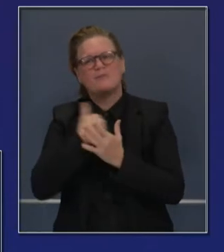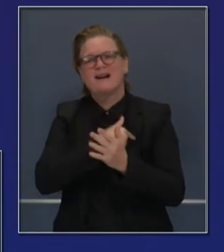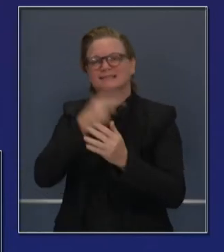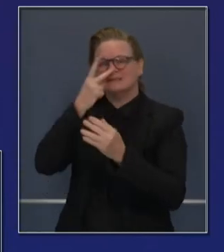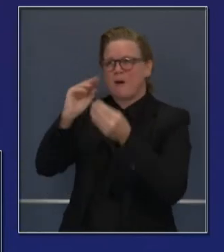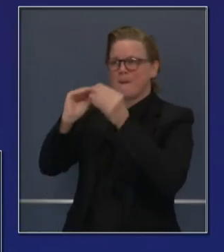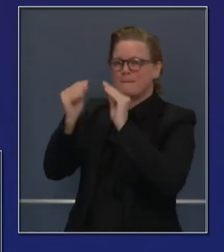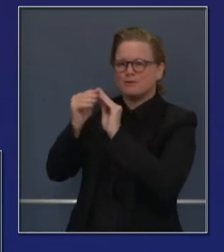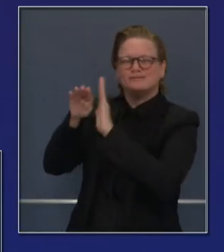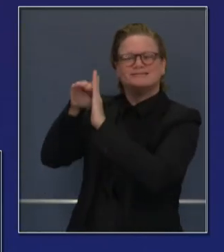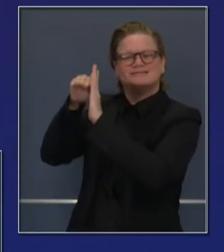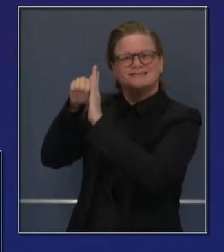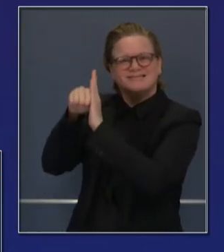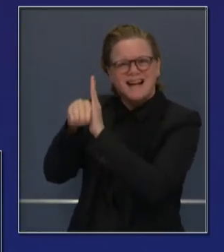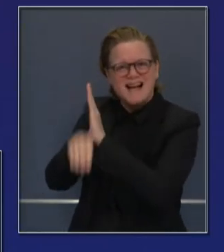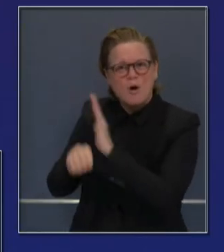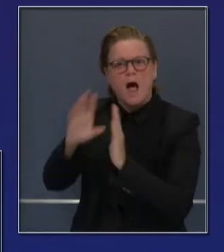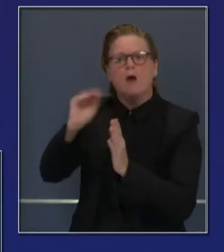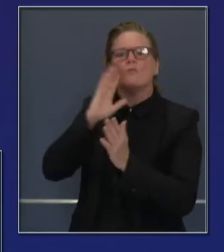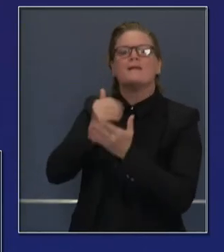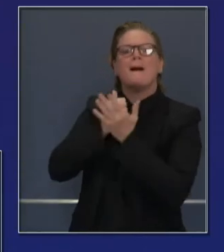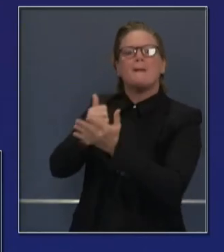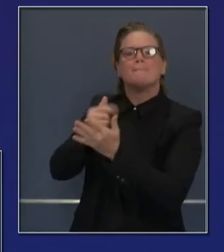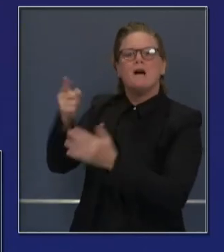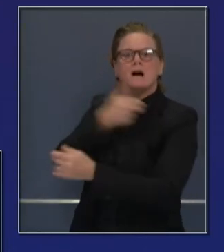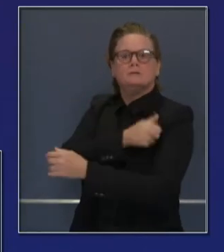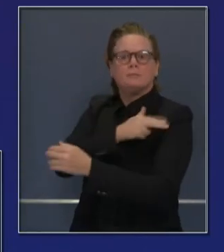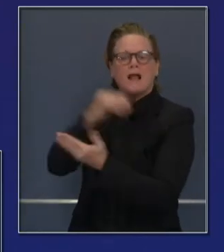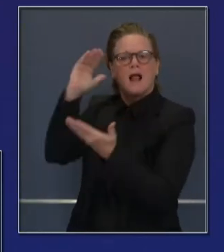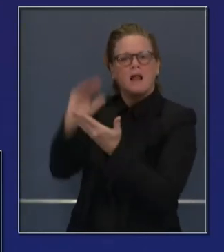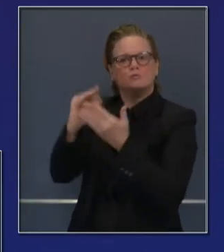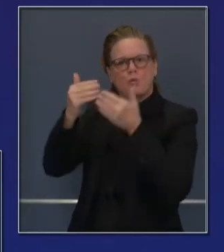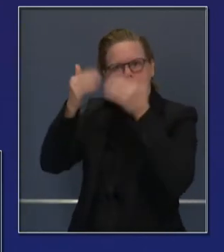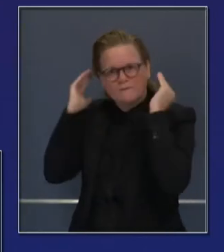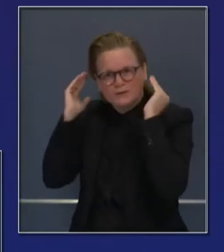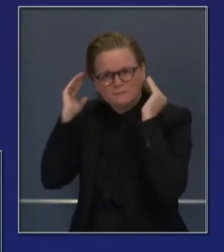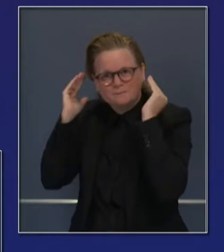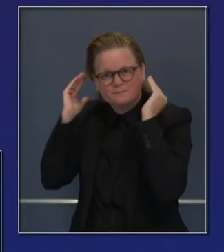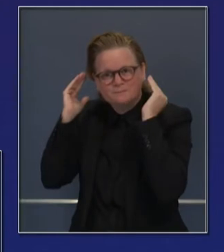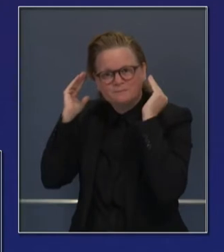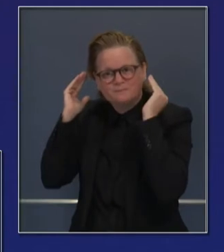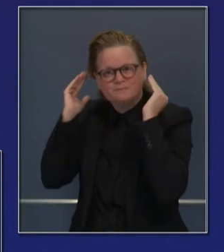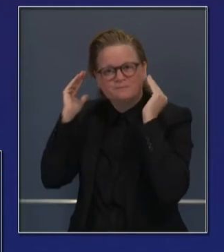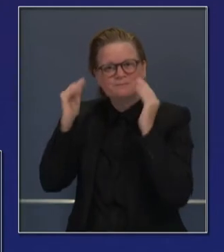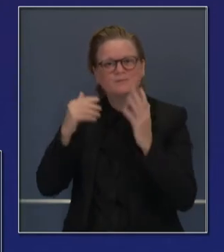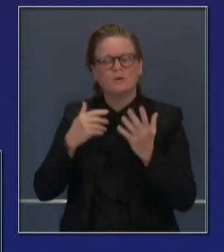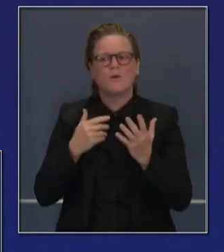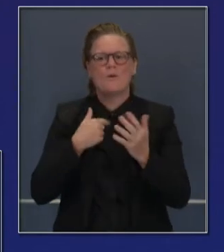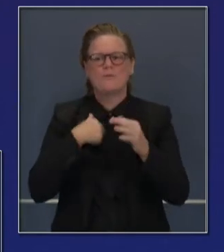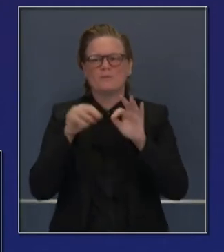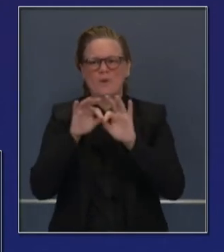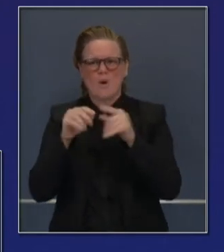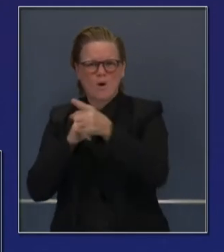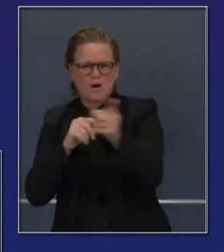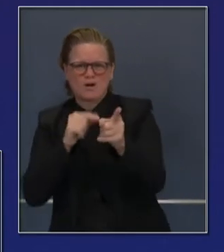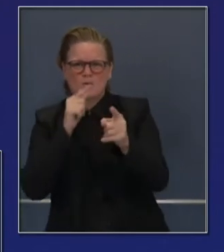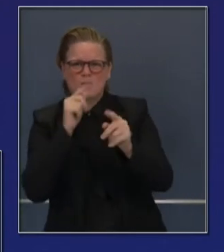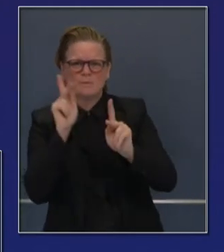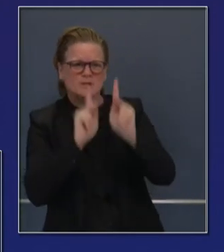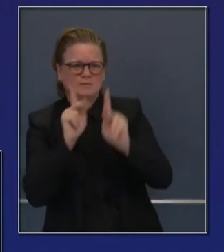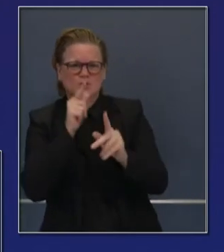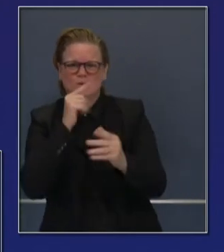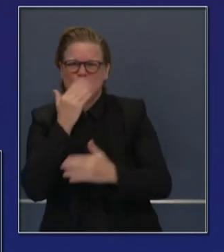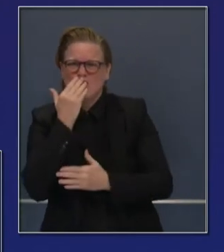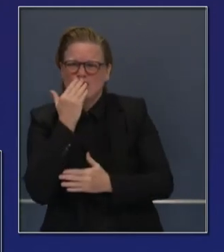the incoming patient numbers and provide high quality care in a way that protects our healthcare workforce as